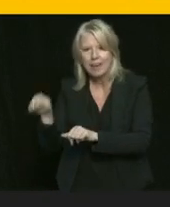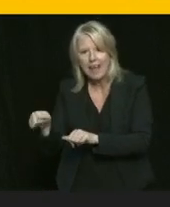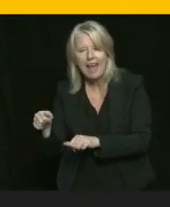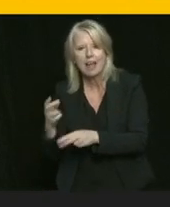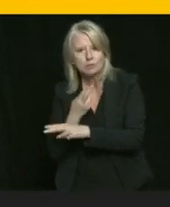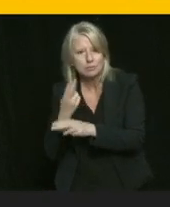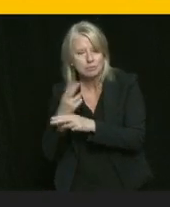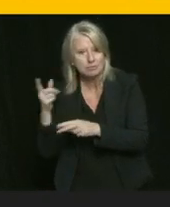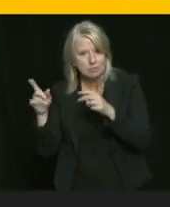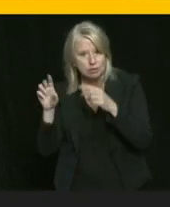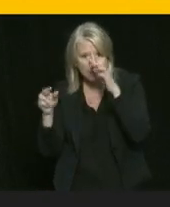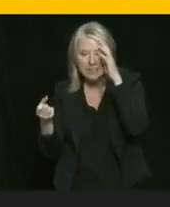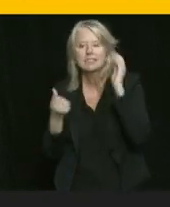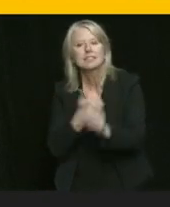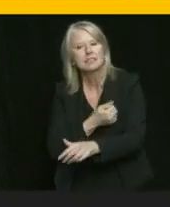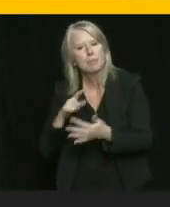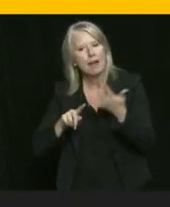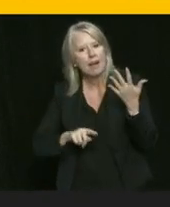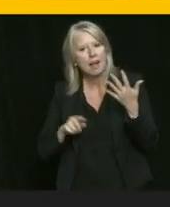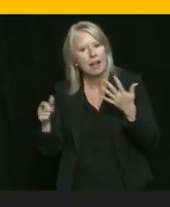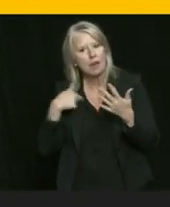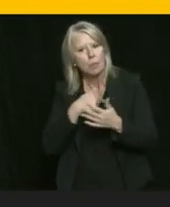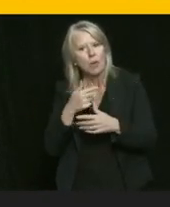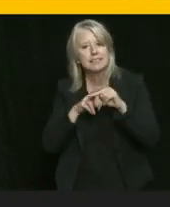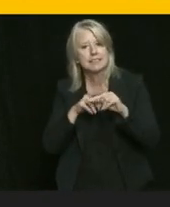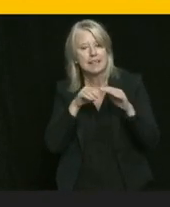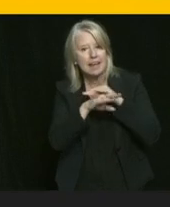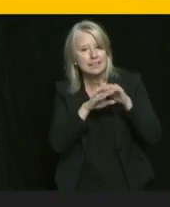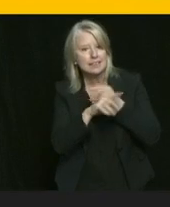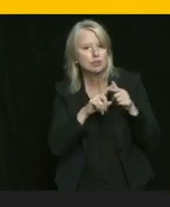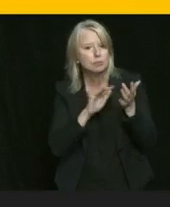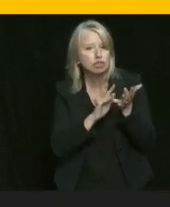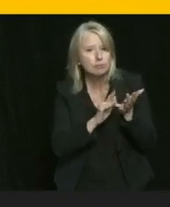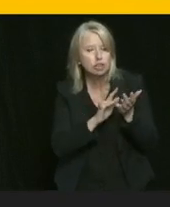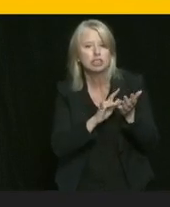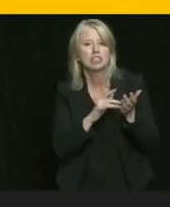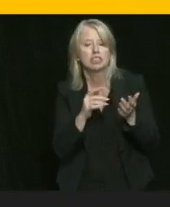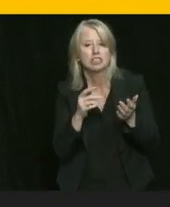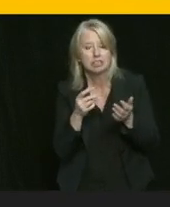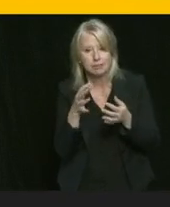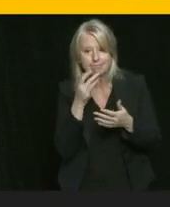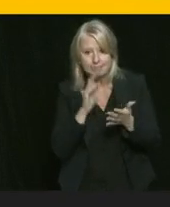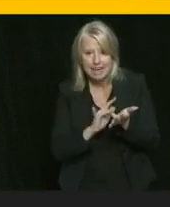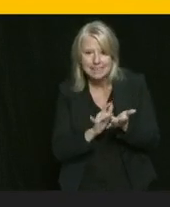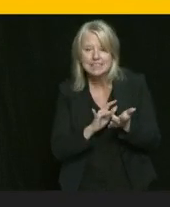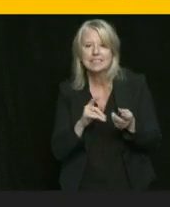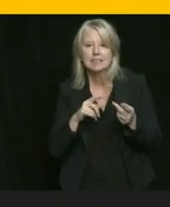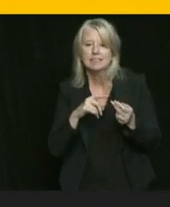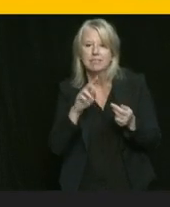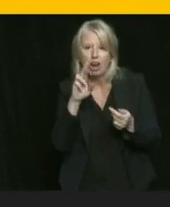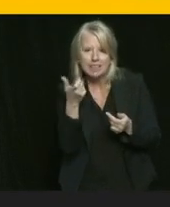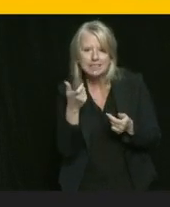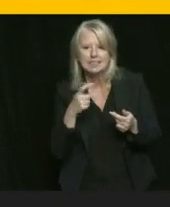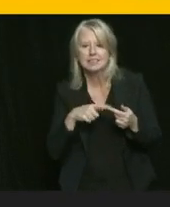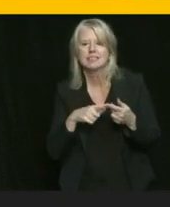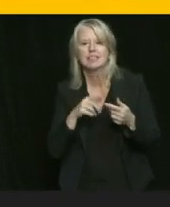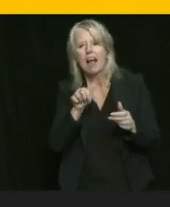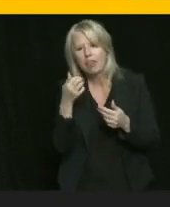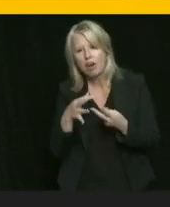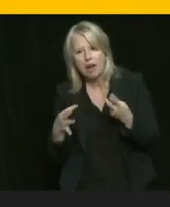efforts, and we will still and continue to listen to the medications and alternatives to opioids. We've moved forward on